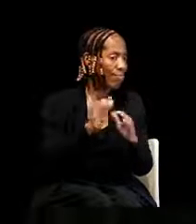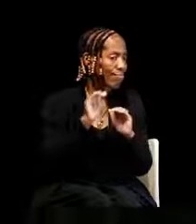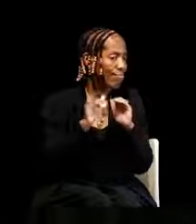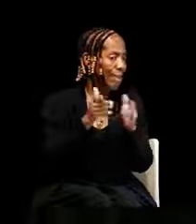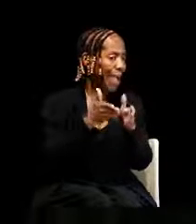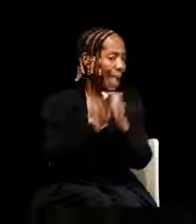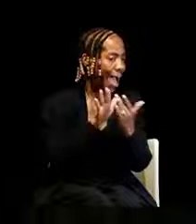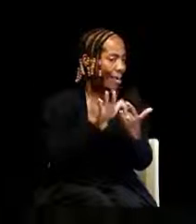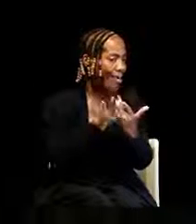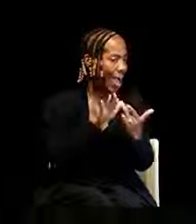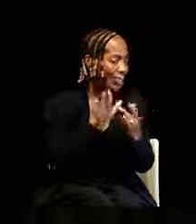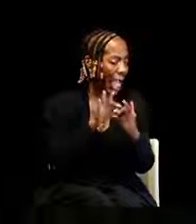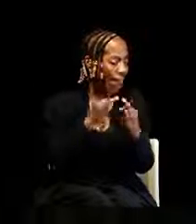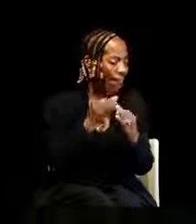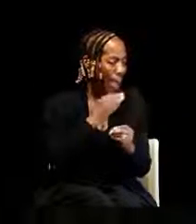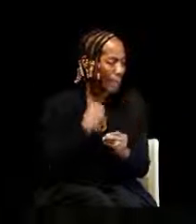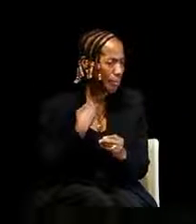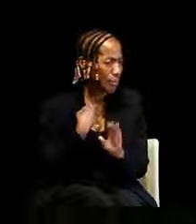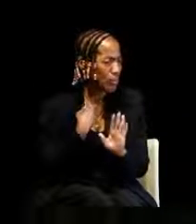if you can.